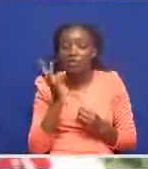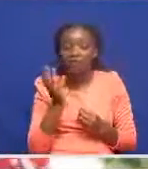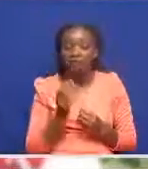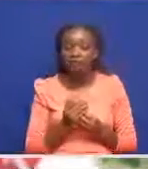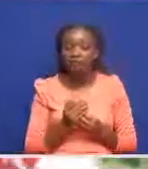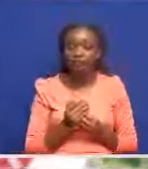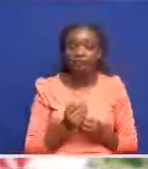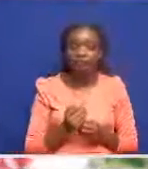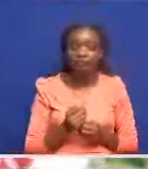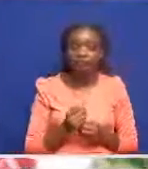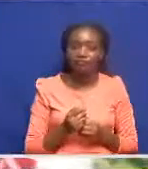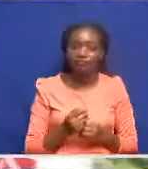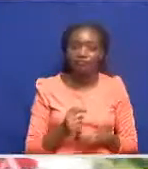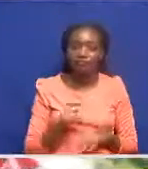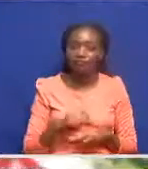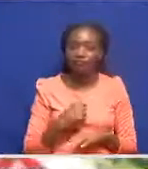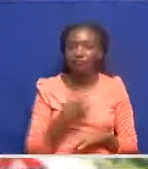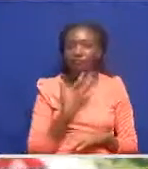water to